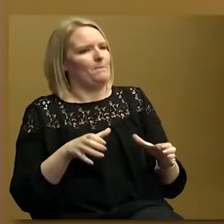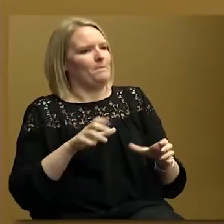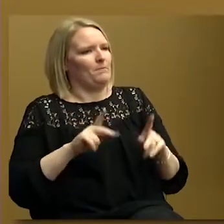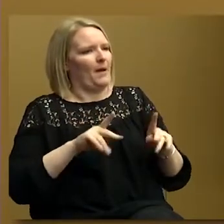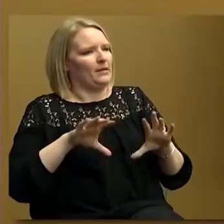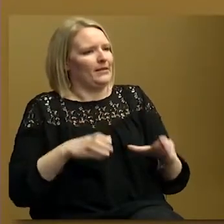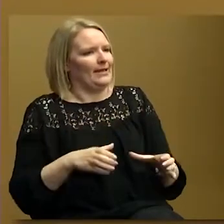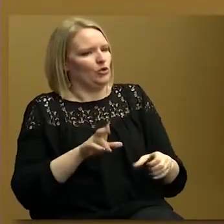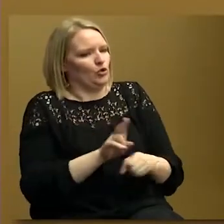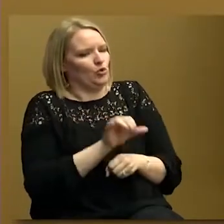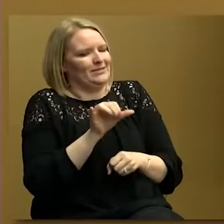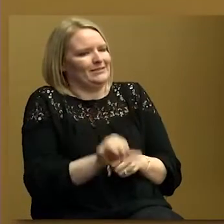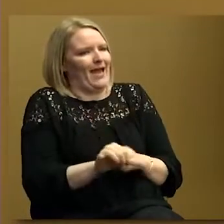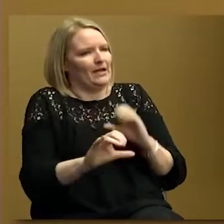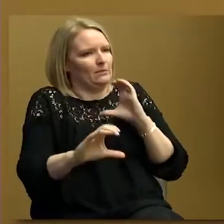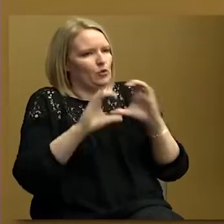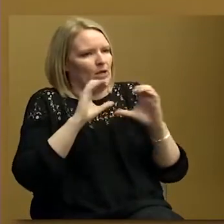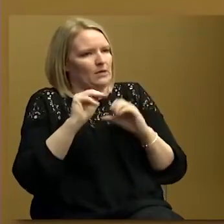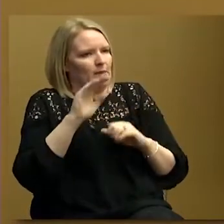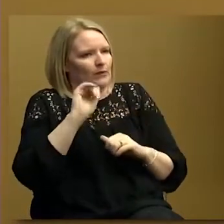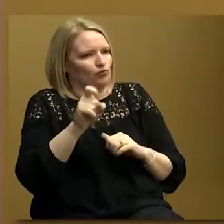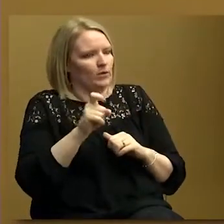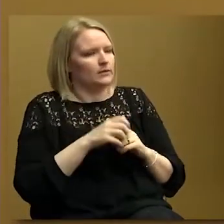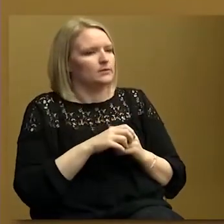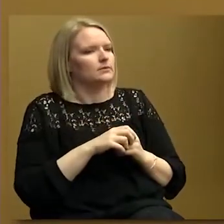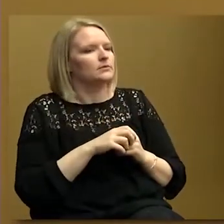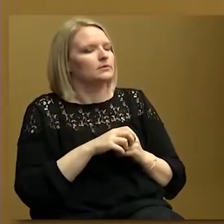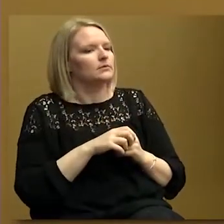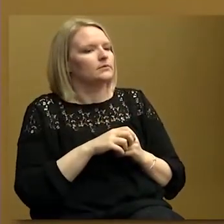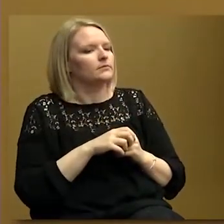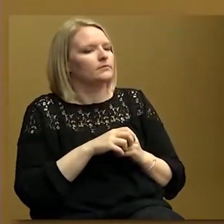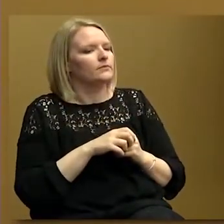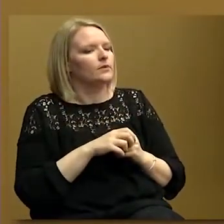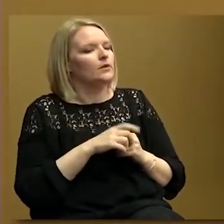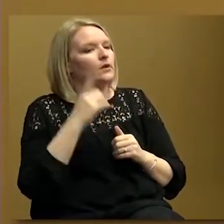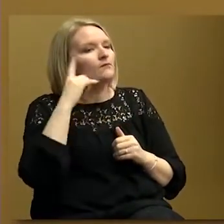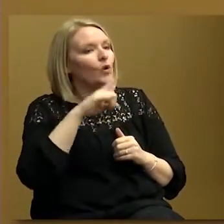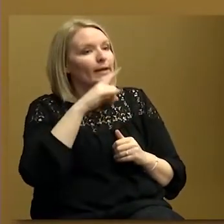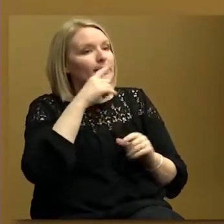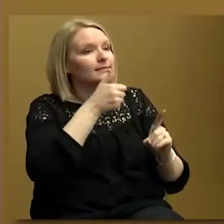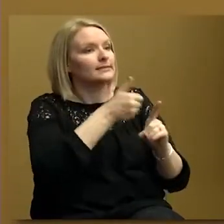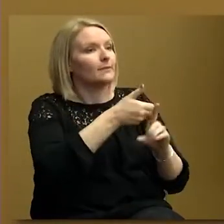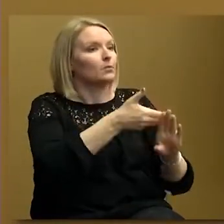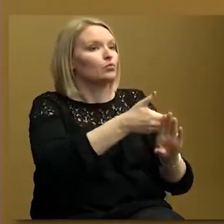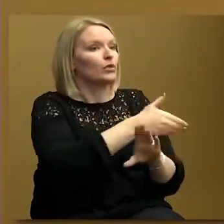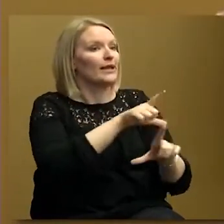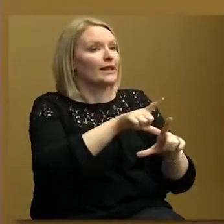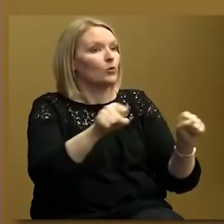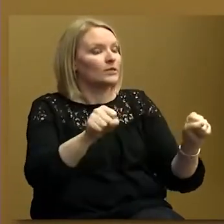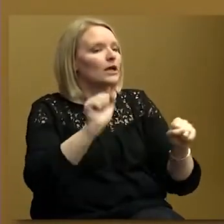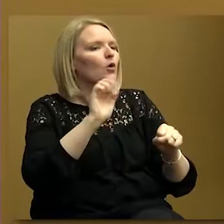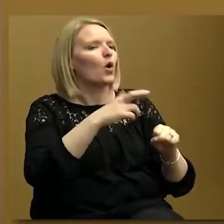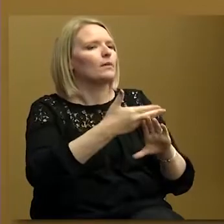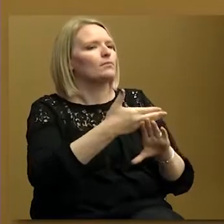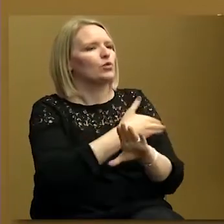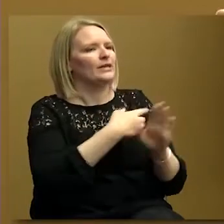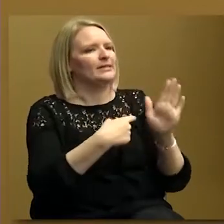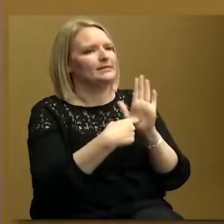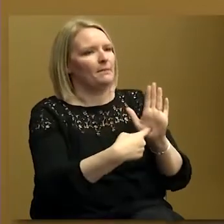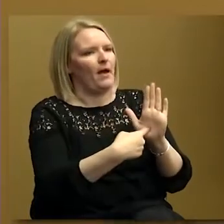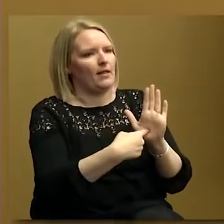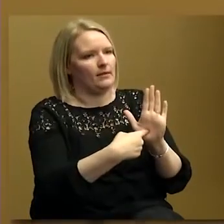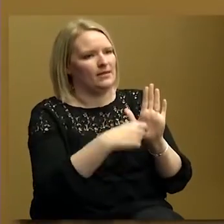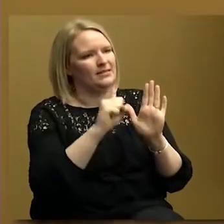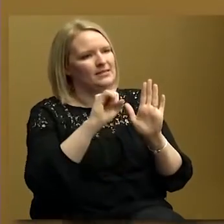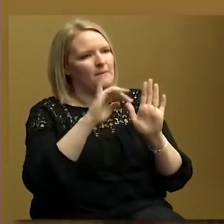uses this instrument would be kids that are pre-linguistic or pre-symbolic.